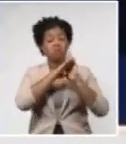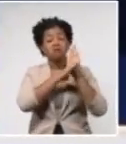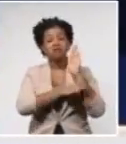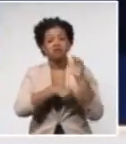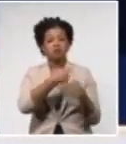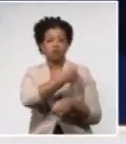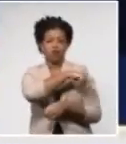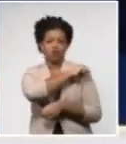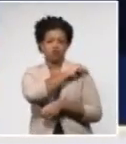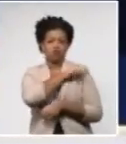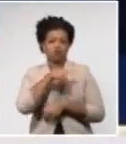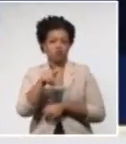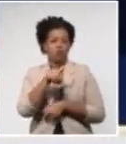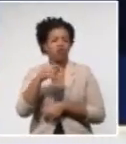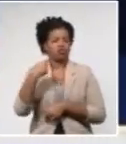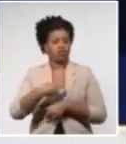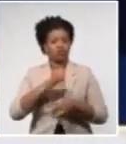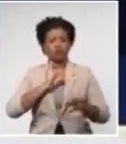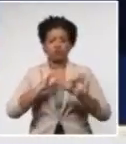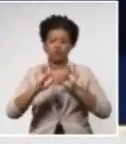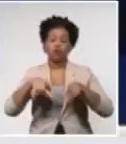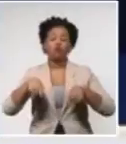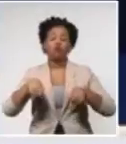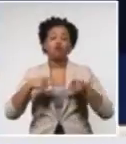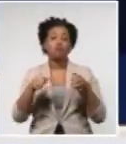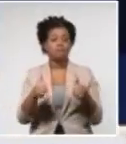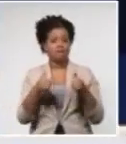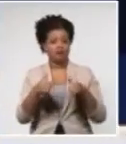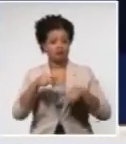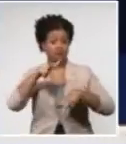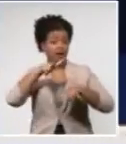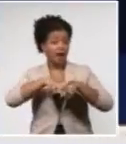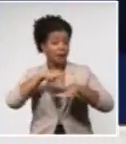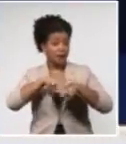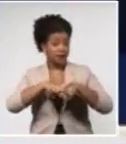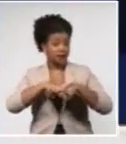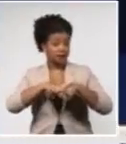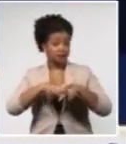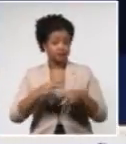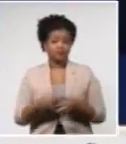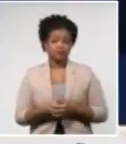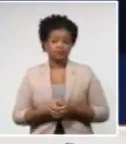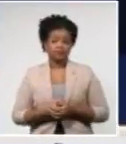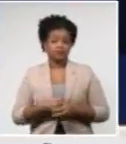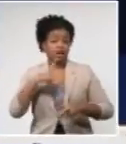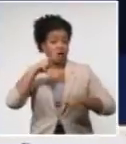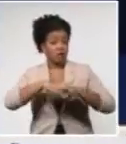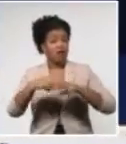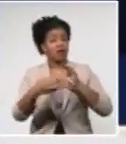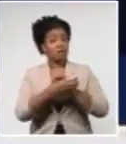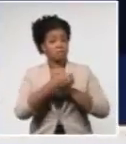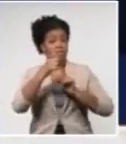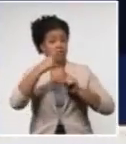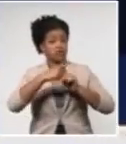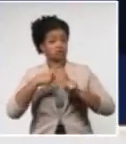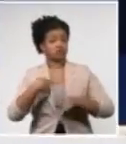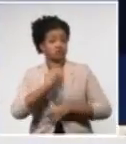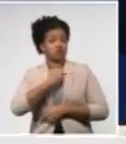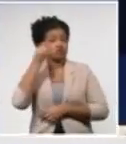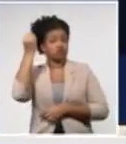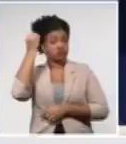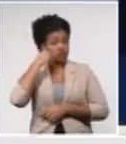that Havana and Matanzas are not included in this first